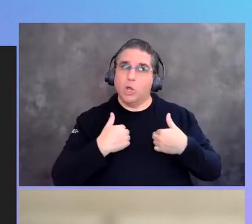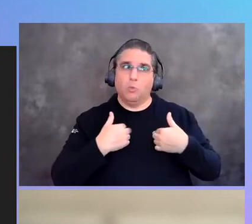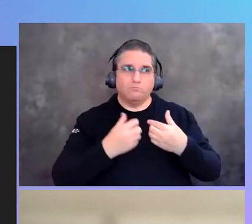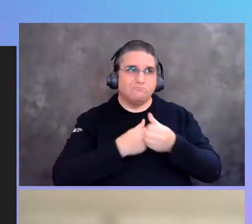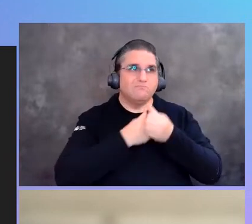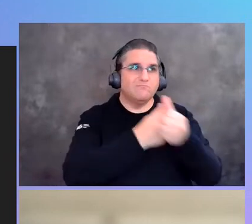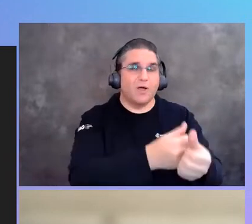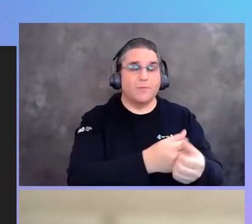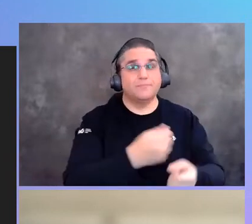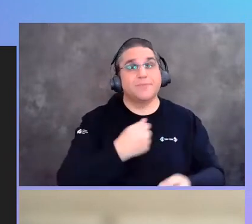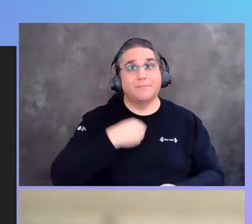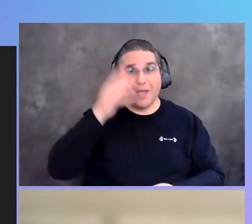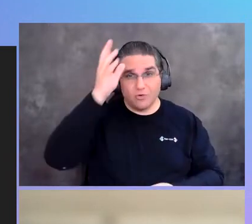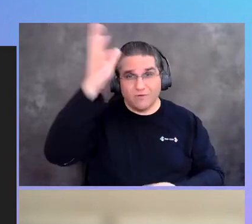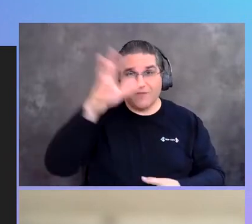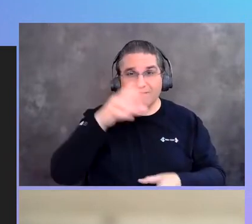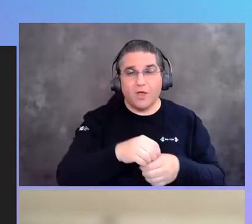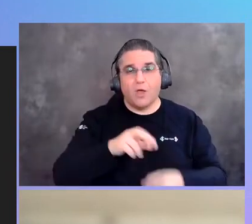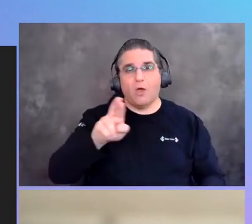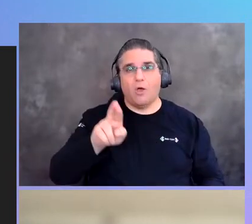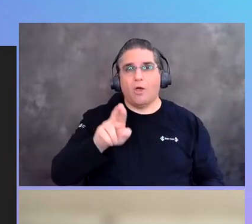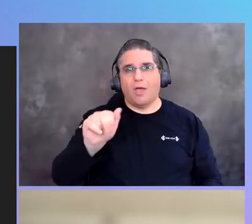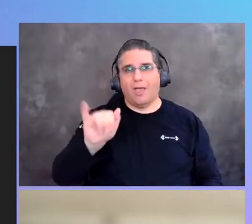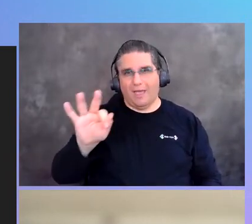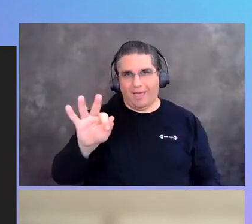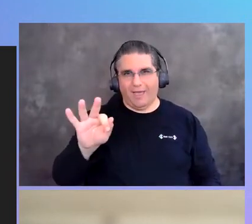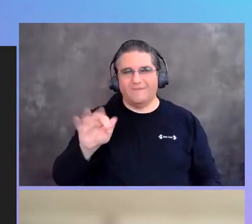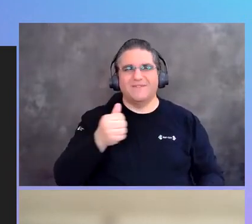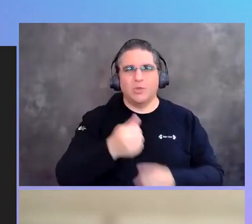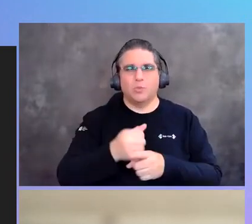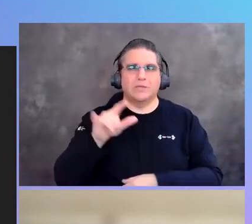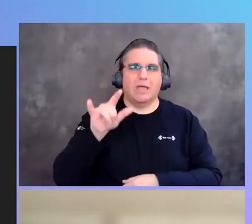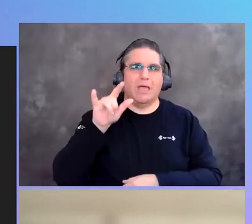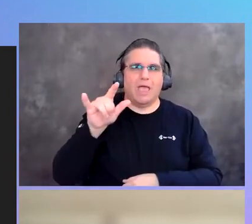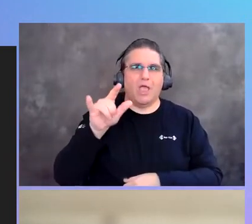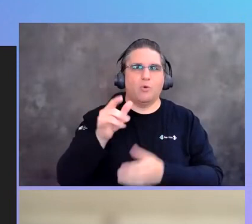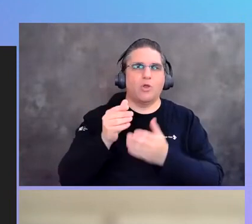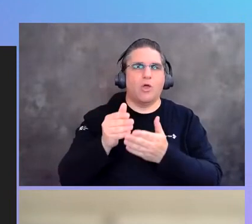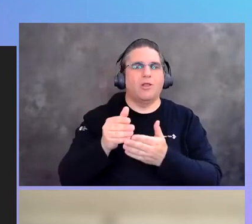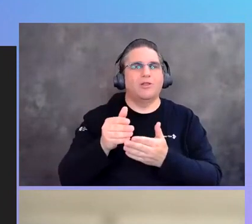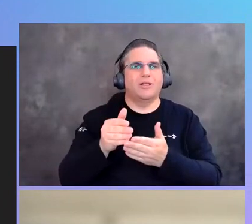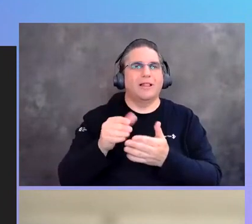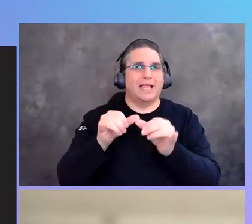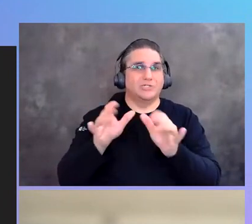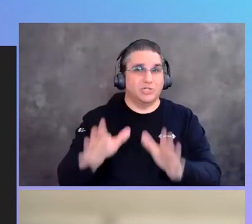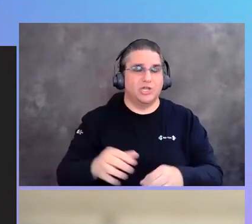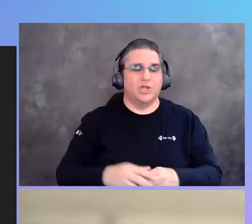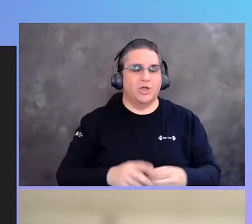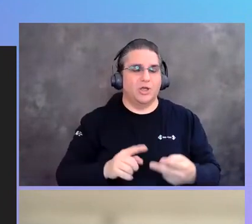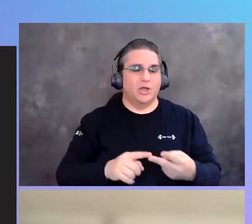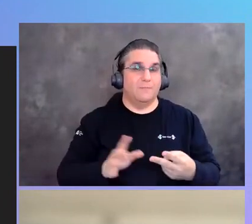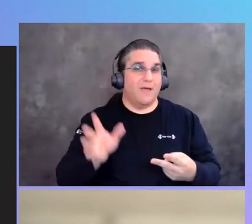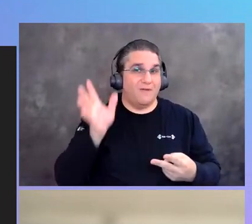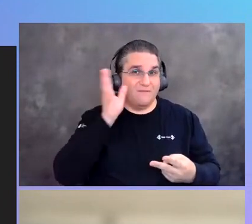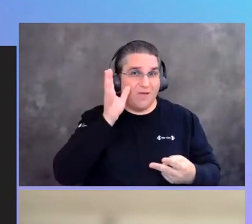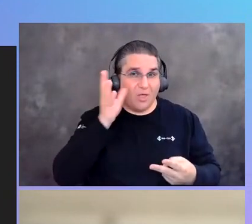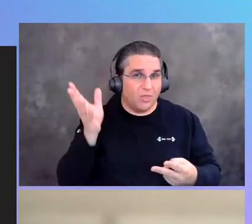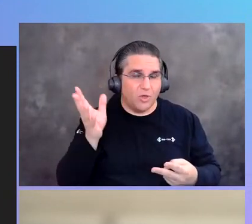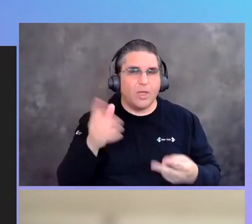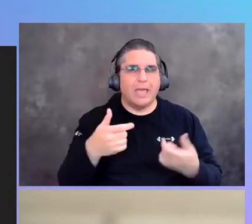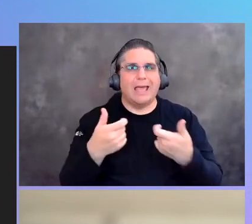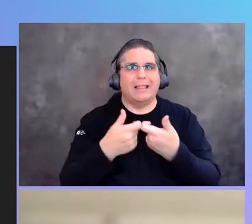in the RAF, was an aeronautical engineer. My father was an electrical engineer, and they wanted me to go, do a